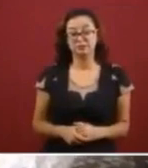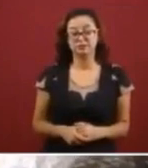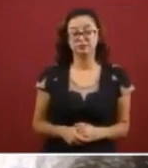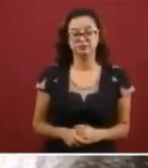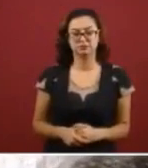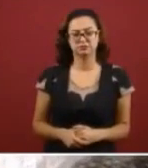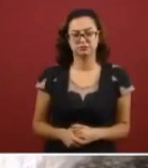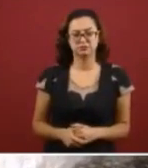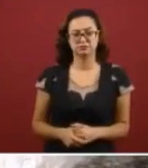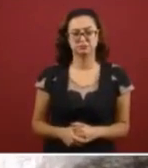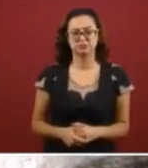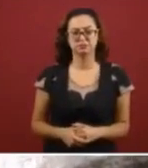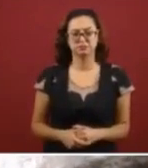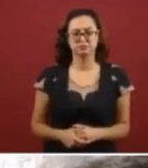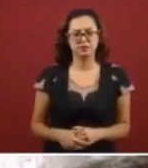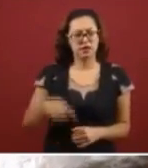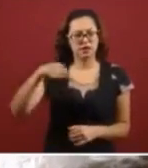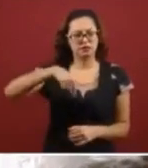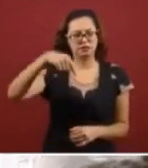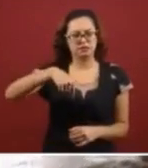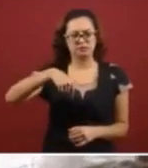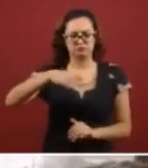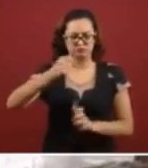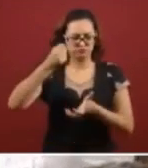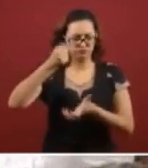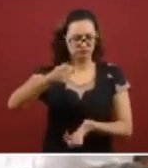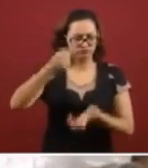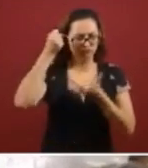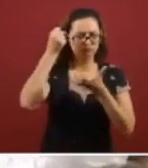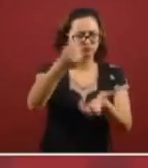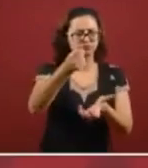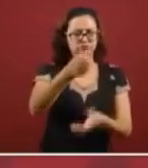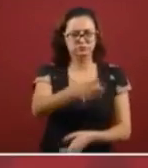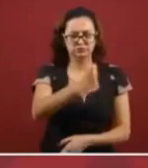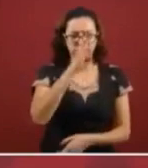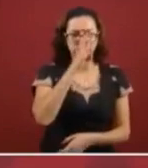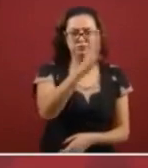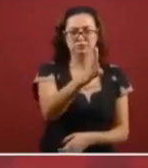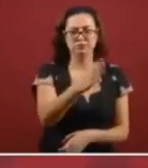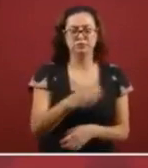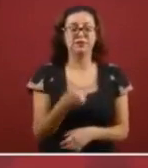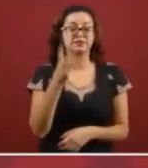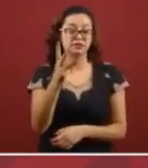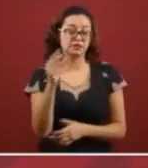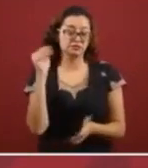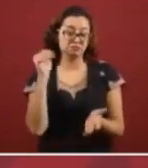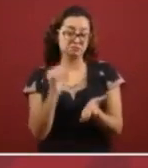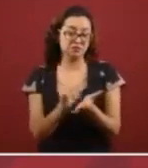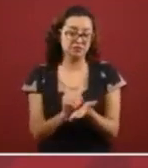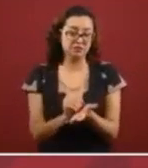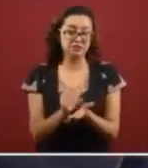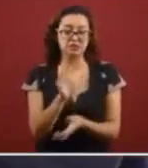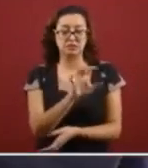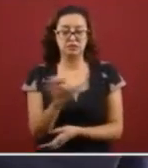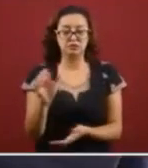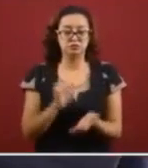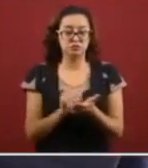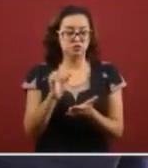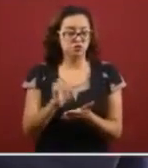from here. So we would distribute it directly from there, the